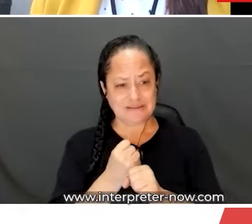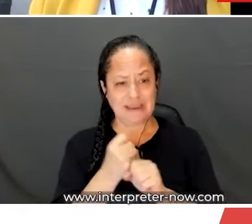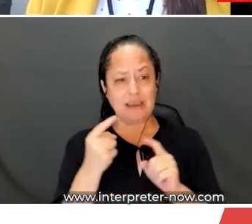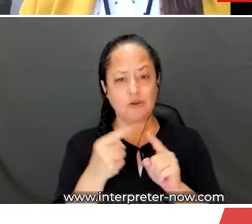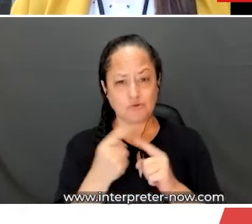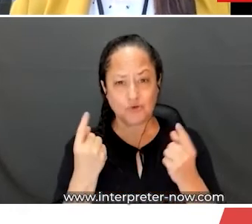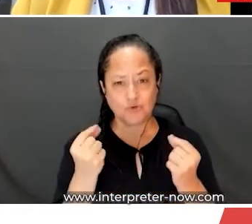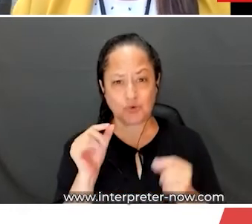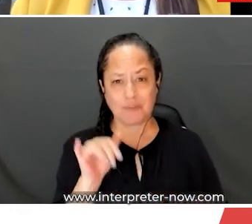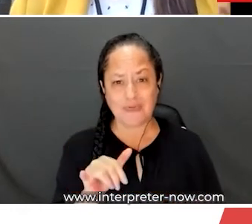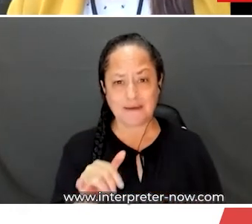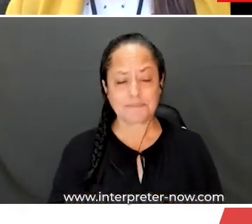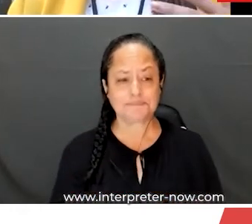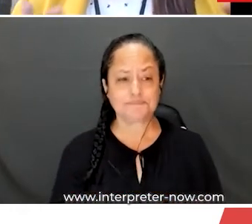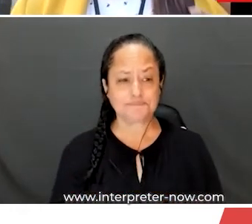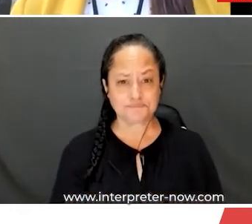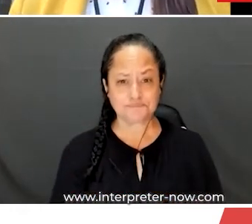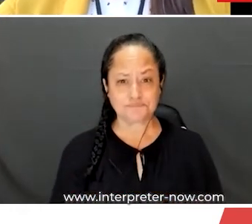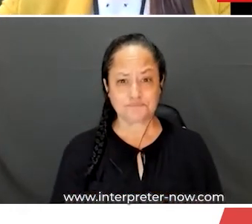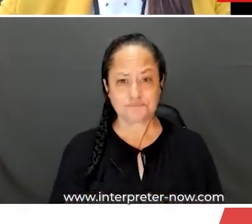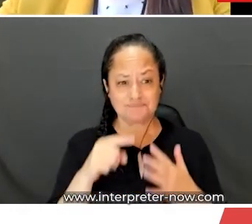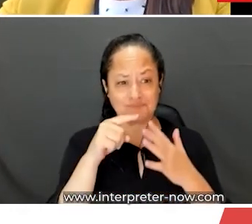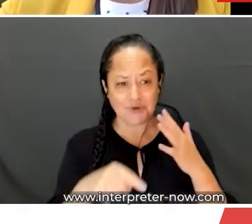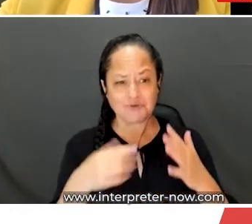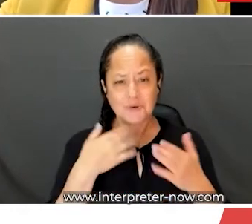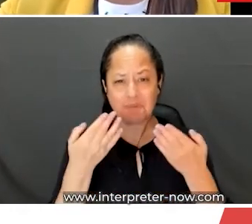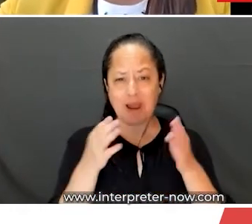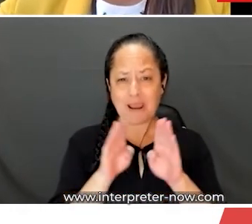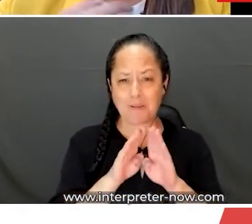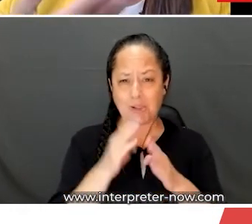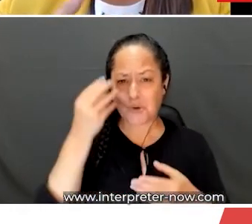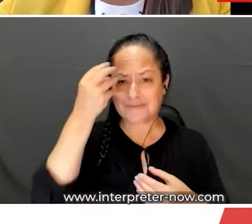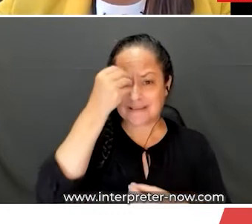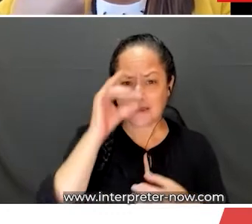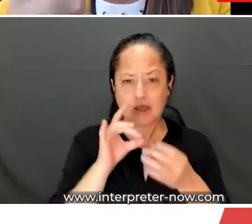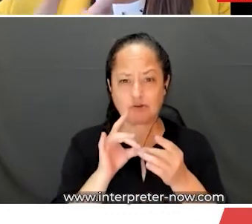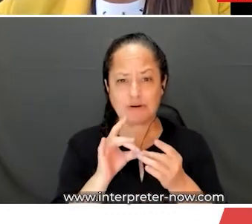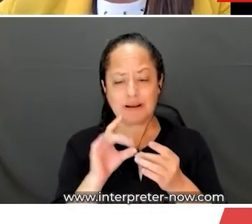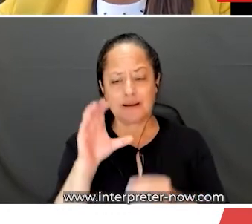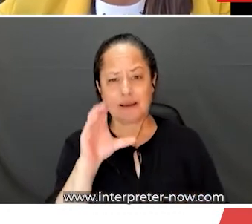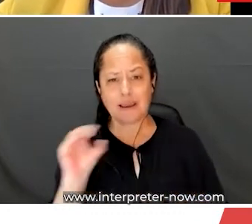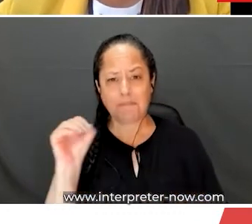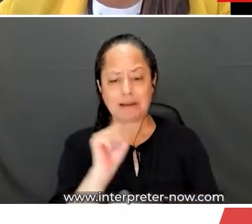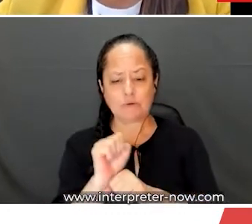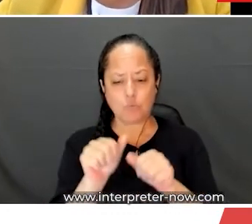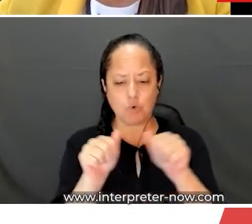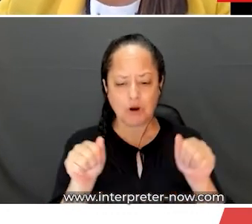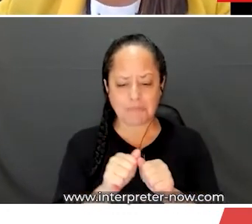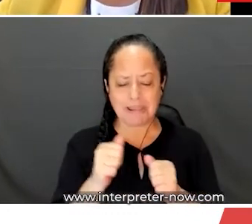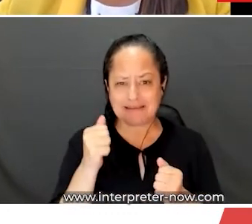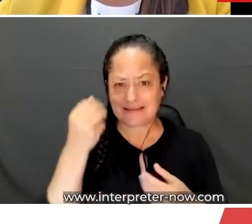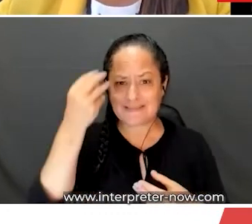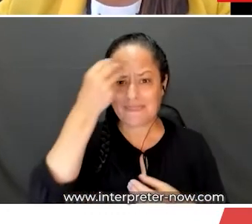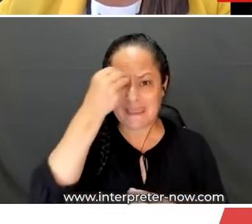do that? So those are kind of my closing thoughts around some things that companies and workplaces can think about